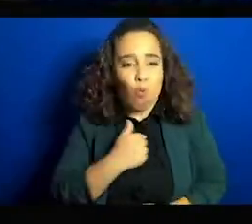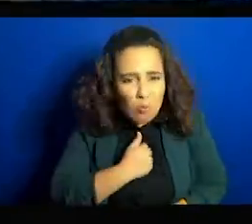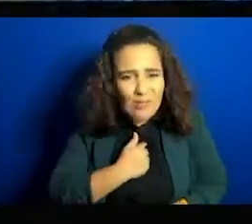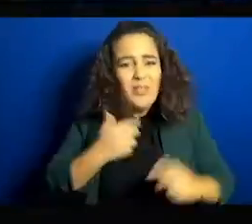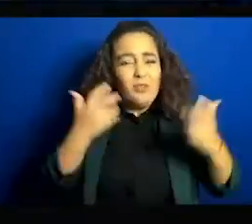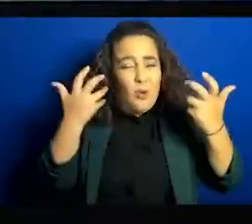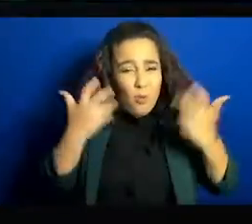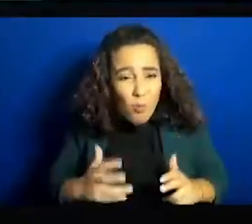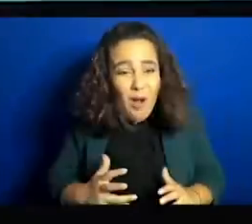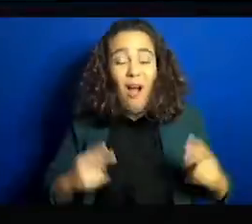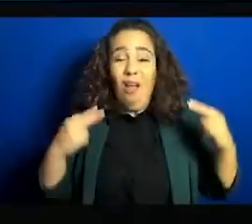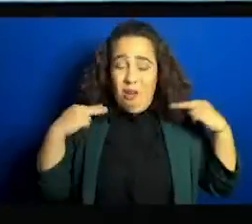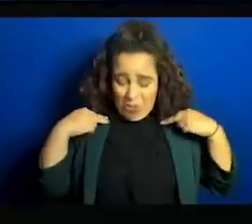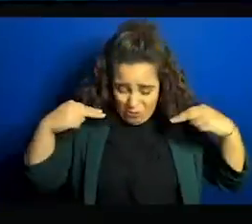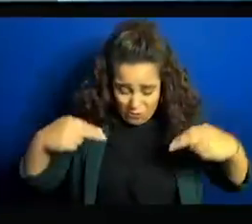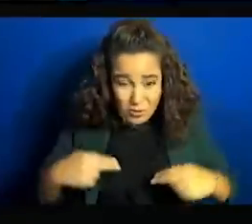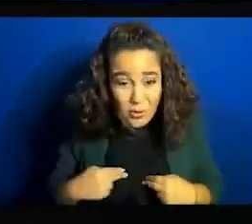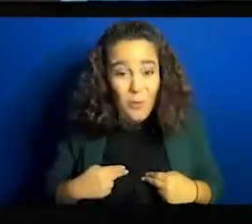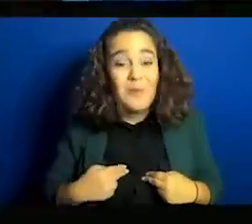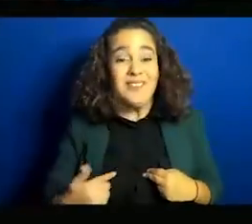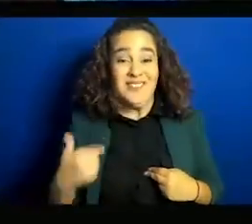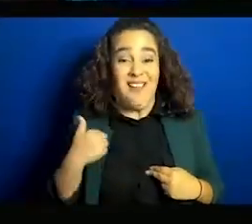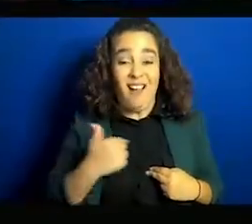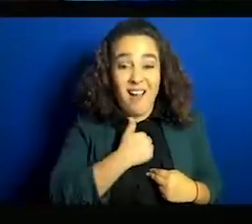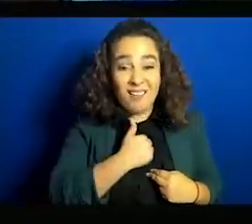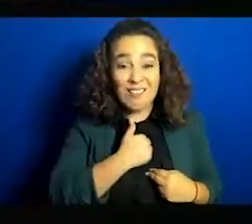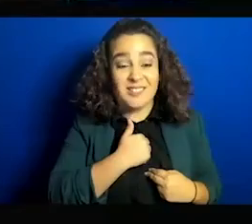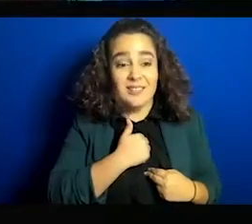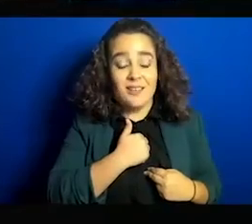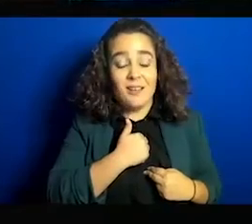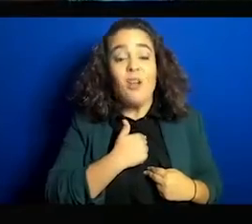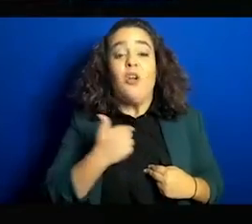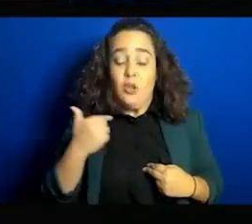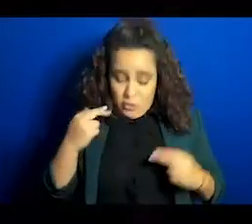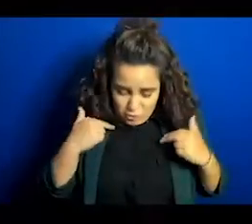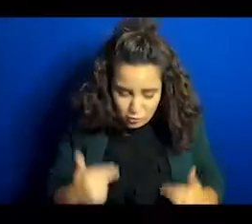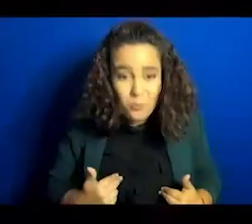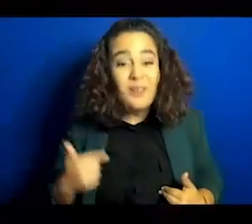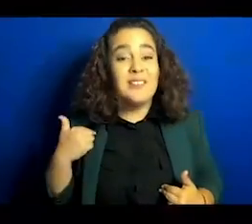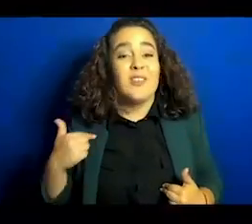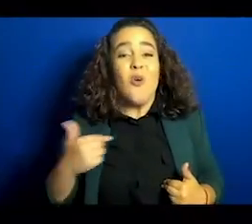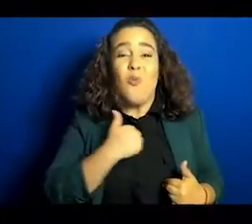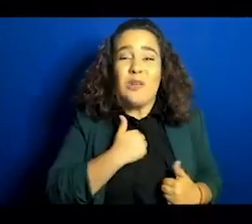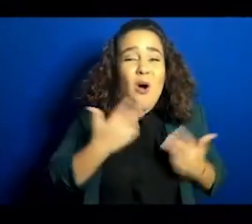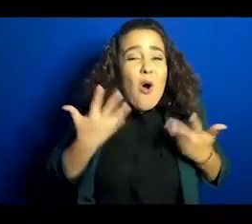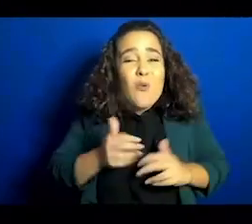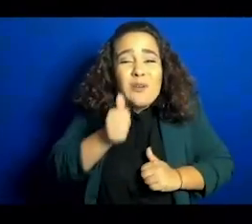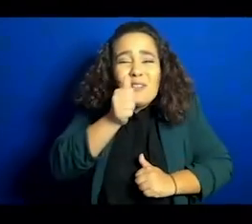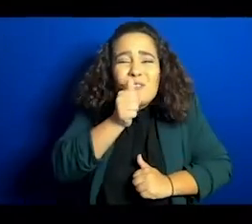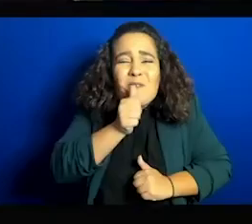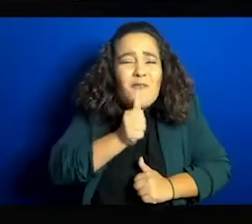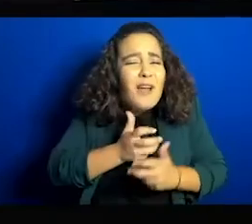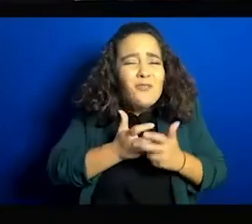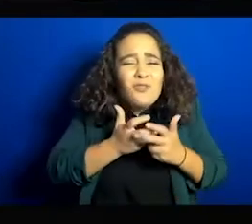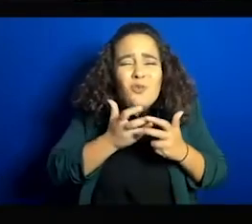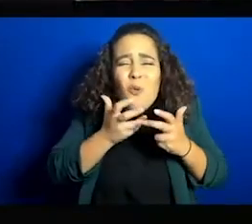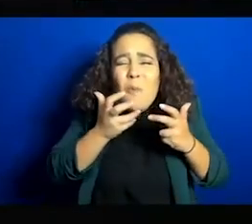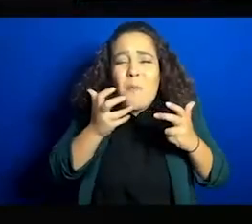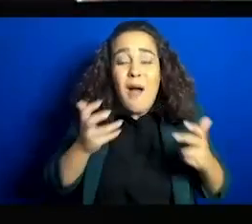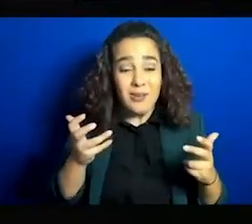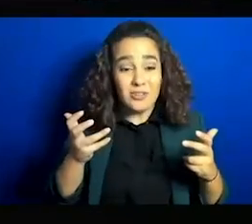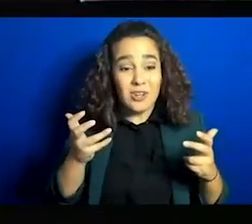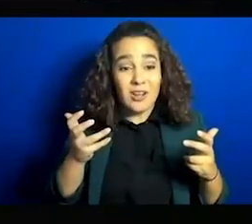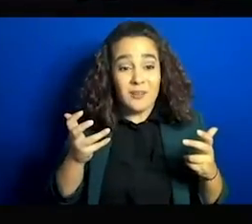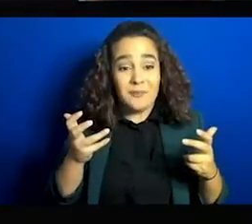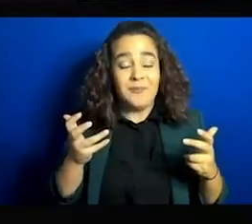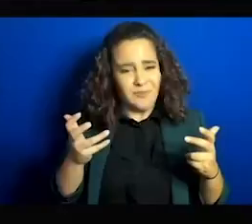be humans. We will not be humans who have already survived so much